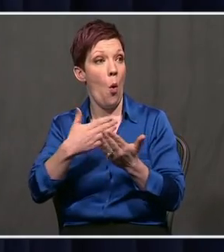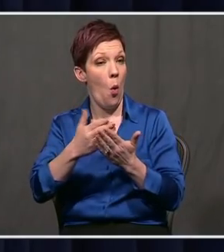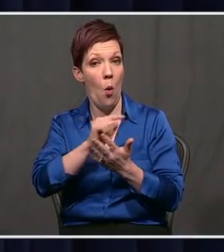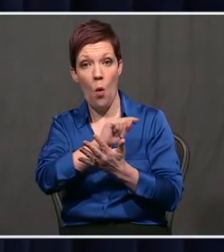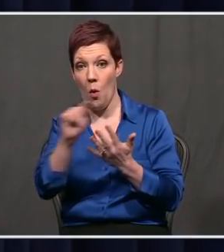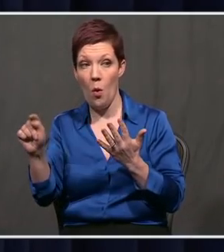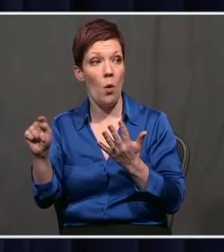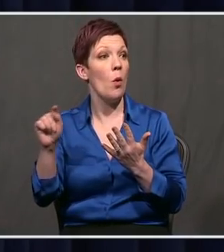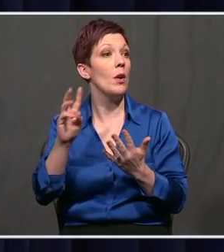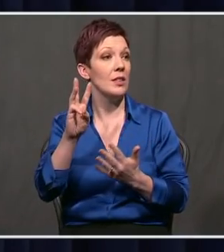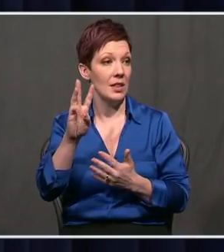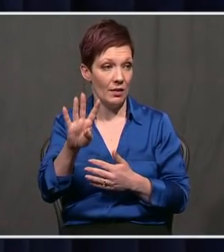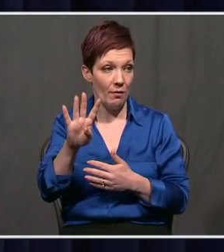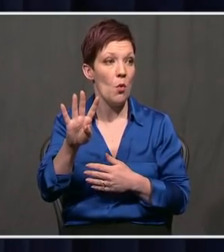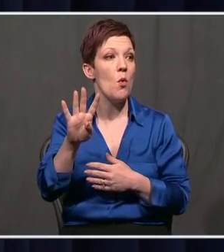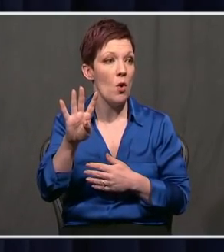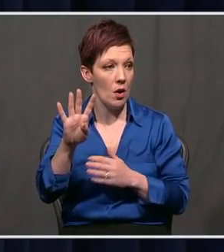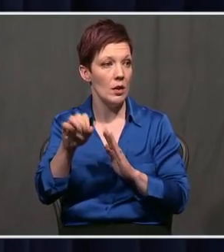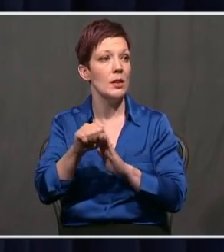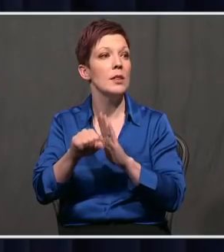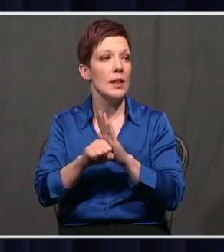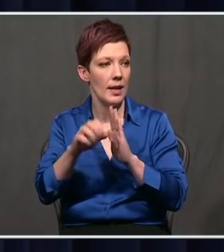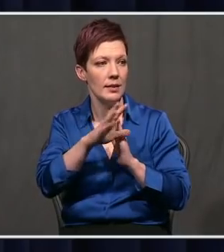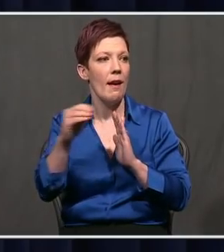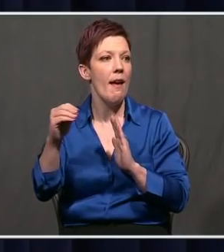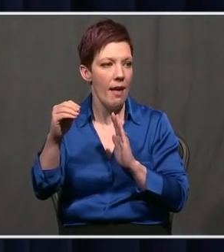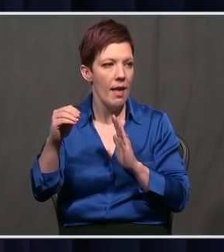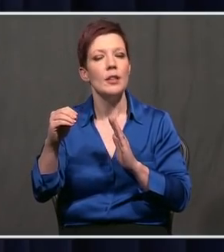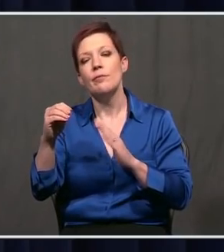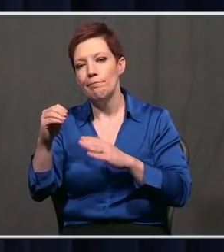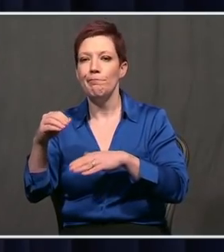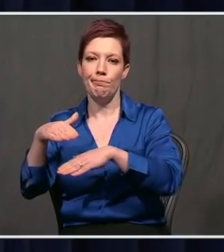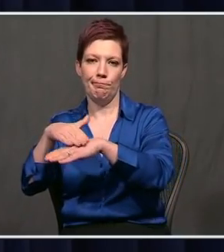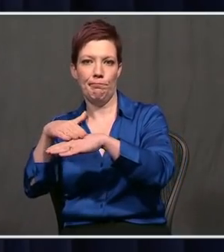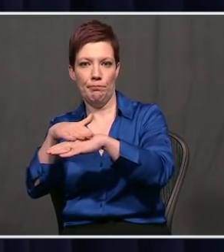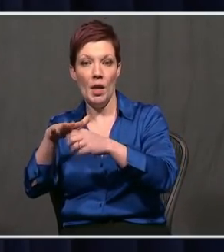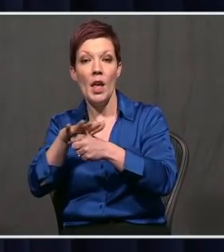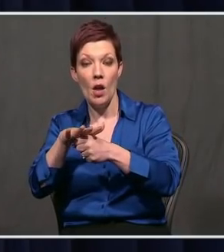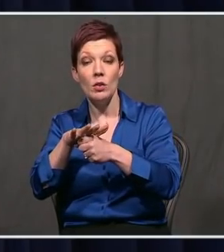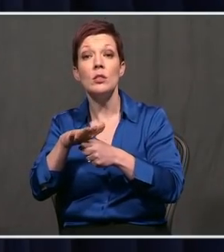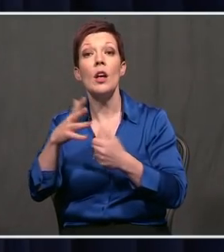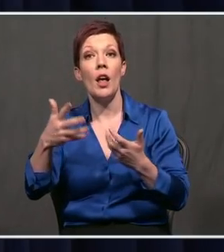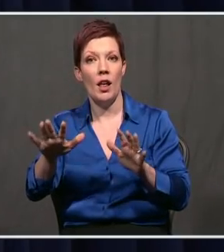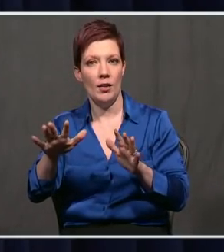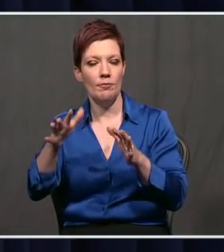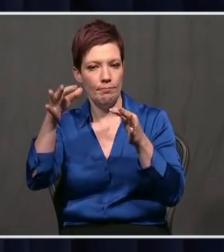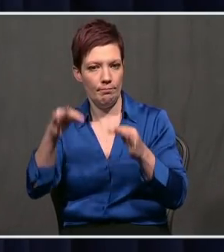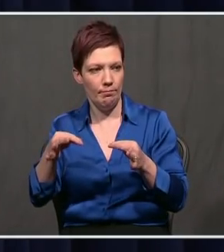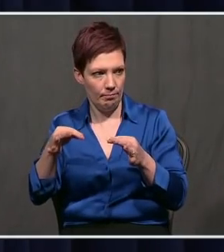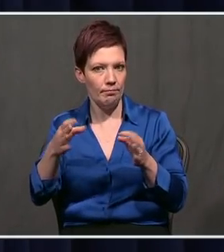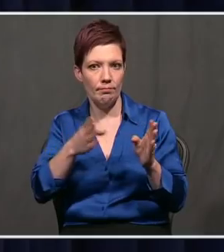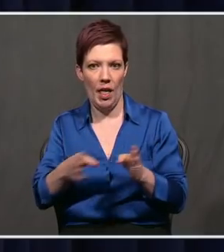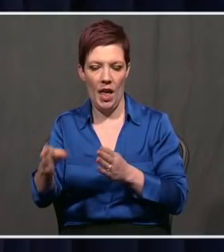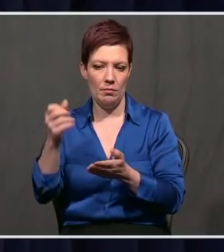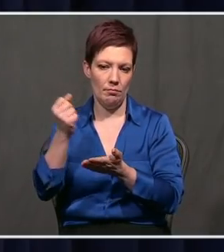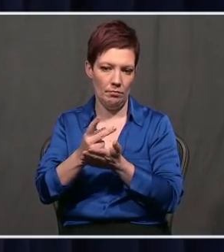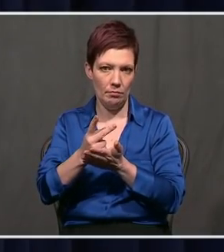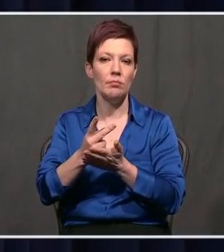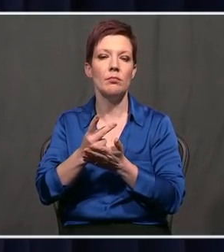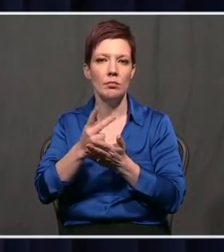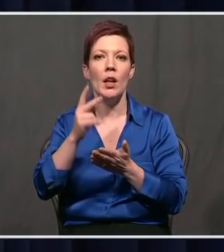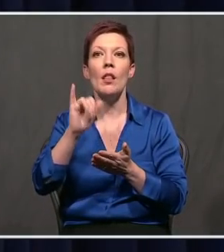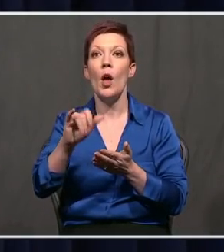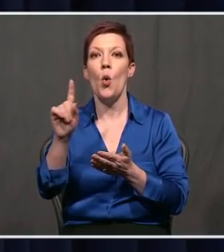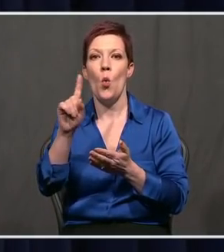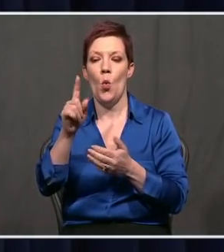CDC. Those plans were evaluated, and amongst the best four that were evaluated were those from Louisiana,